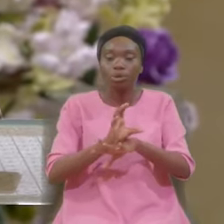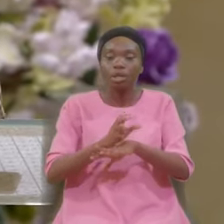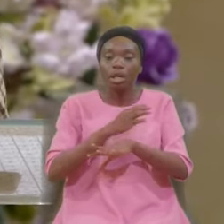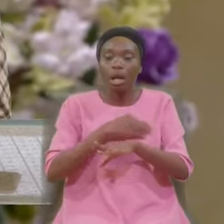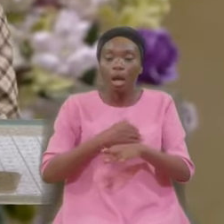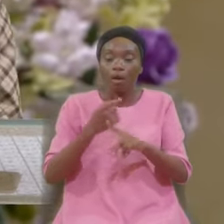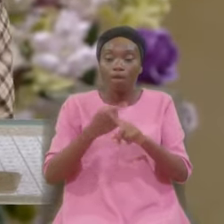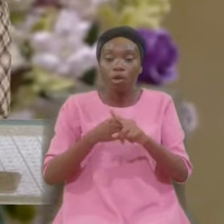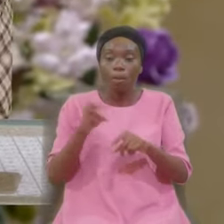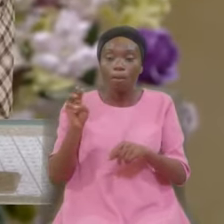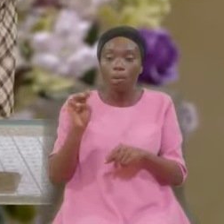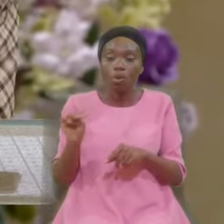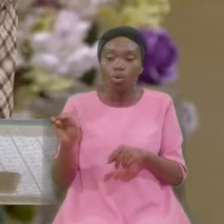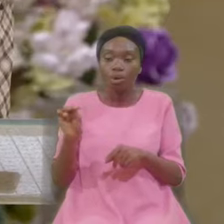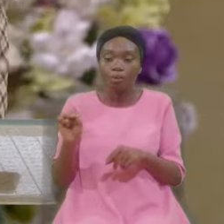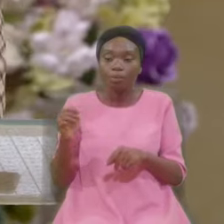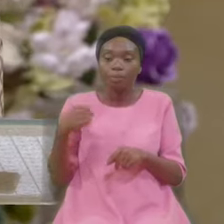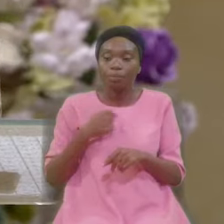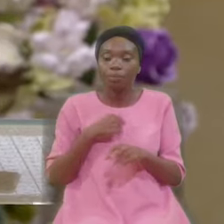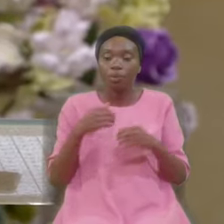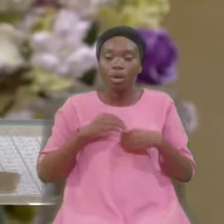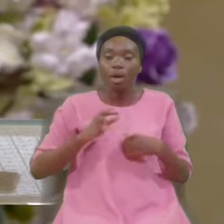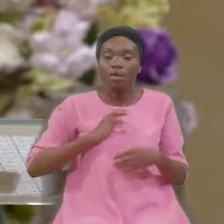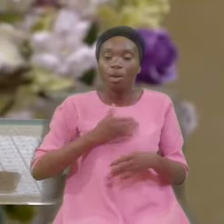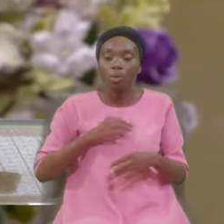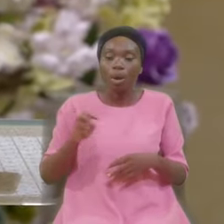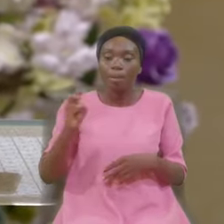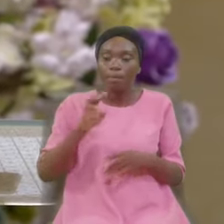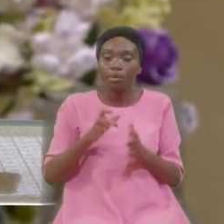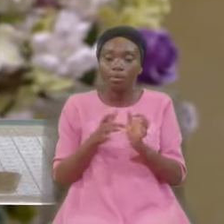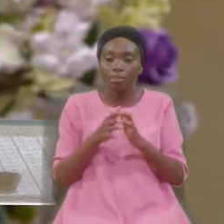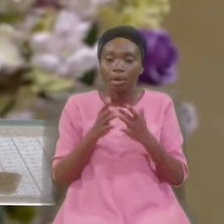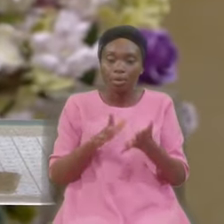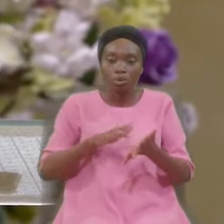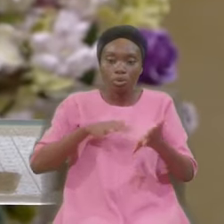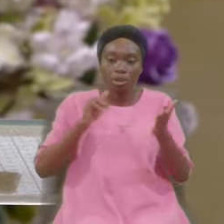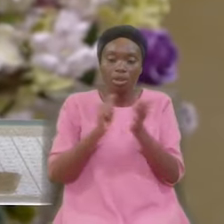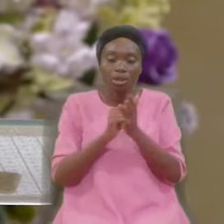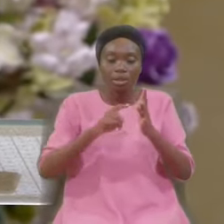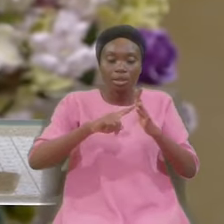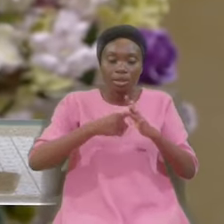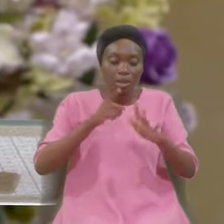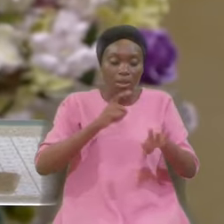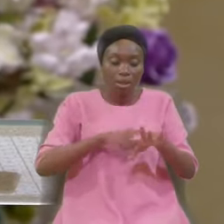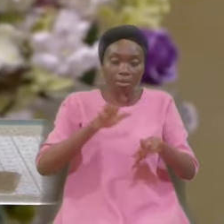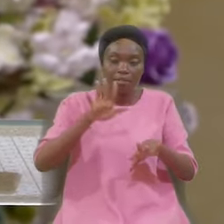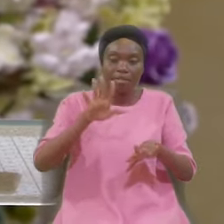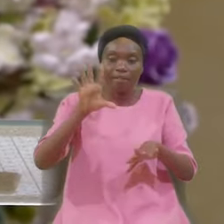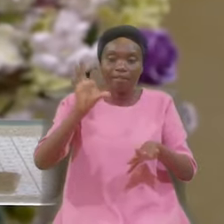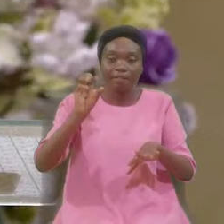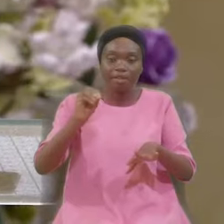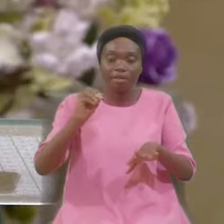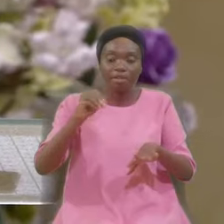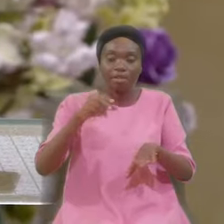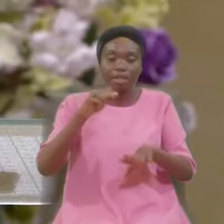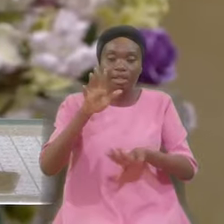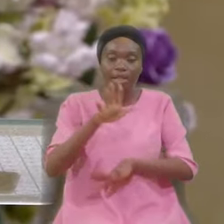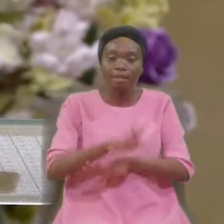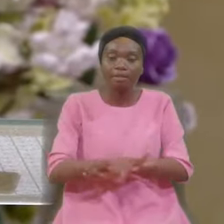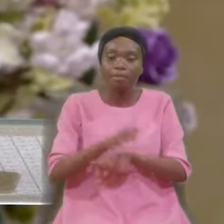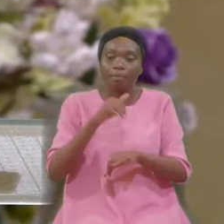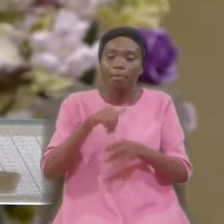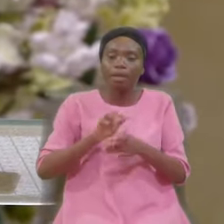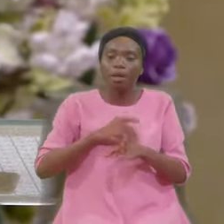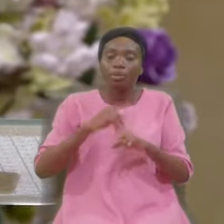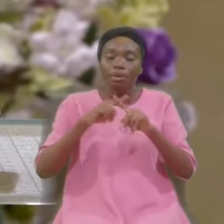on Monday, we have our Monday Bible study. We start by 5:50 p.m. in our